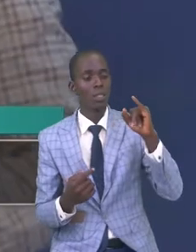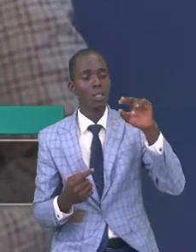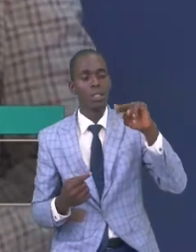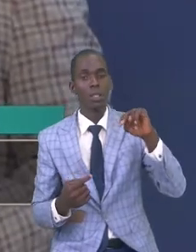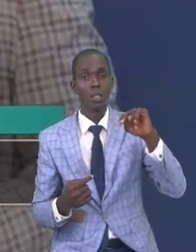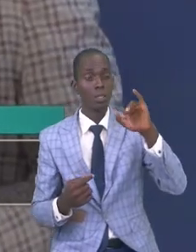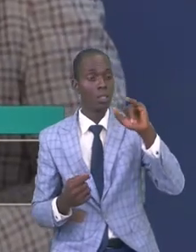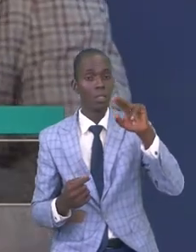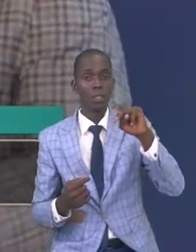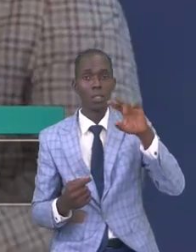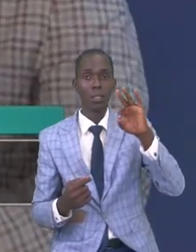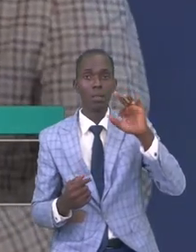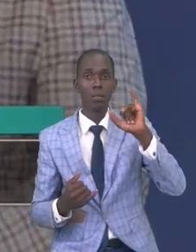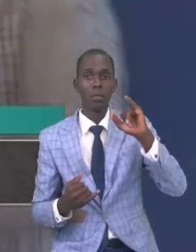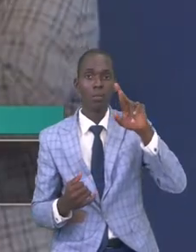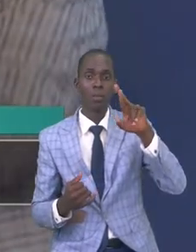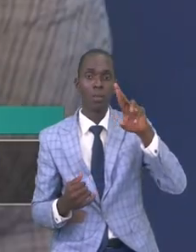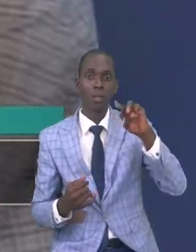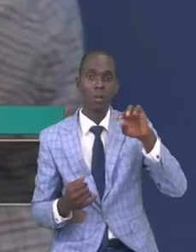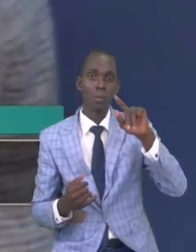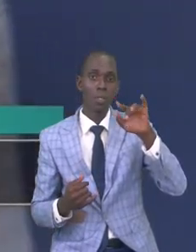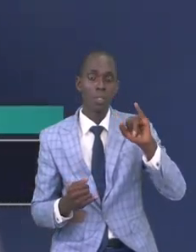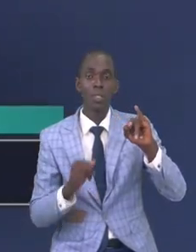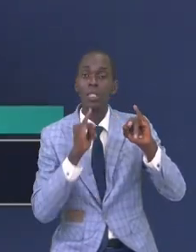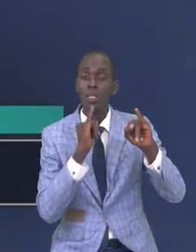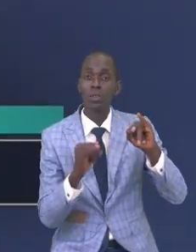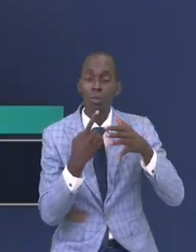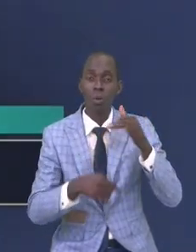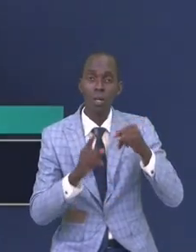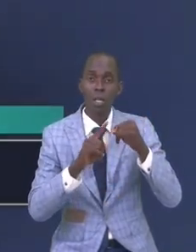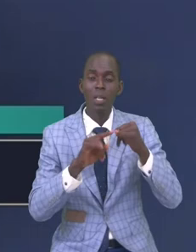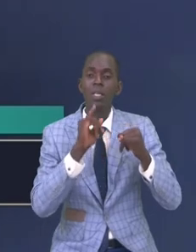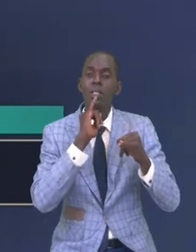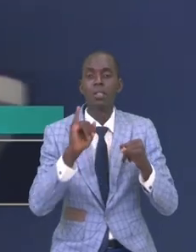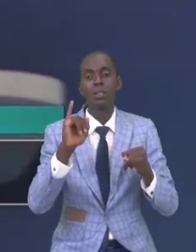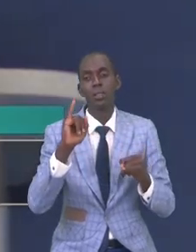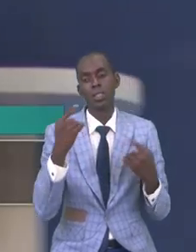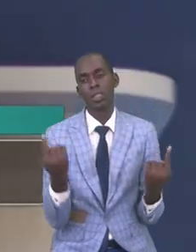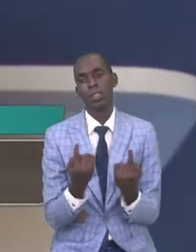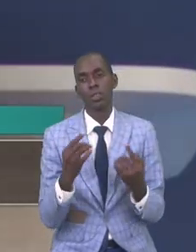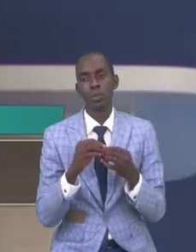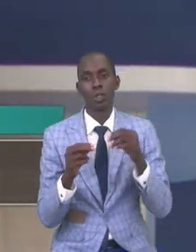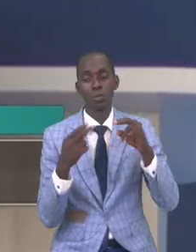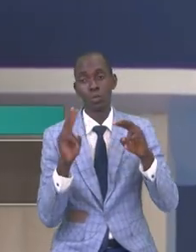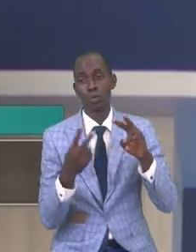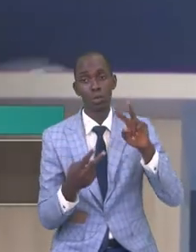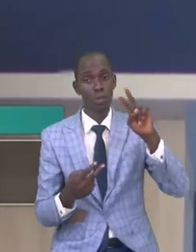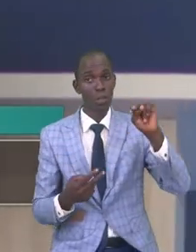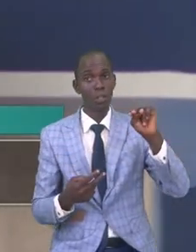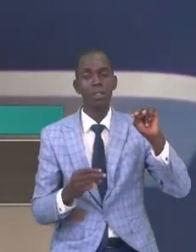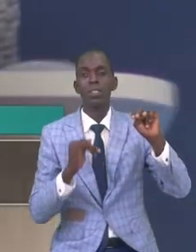infirmity, is iniquity. N is negligence. Negligence. We